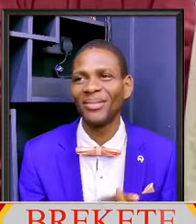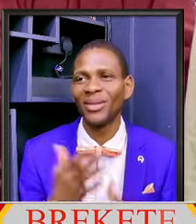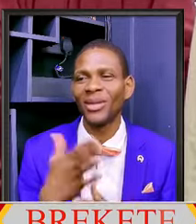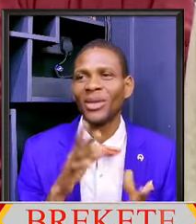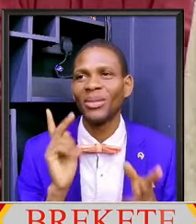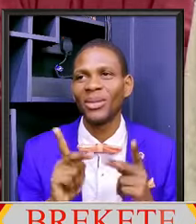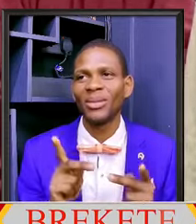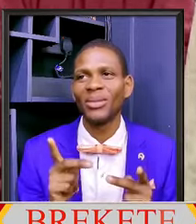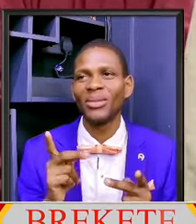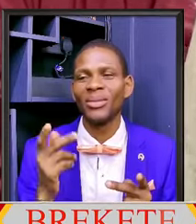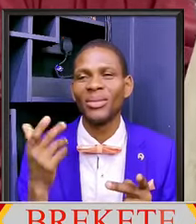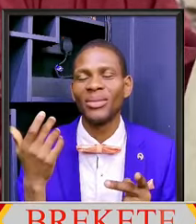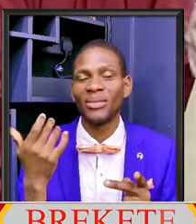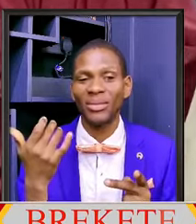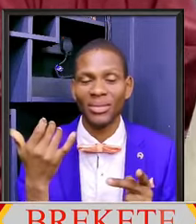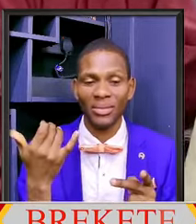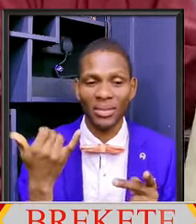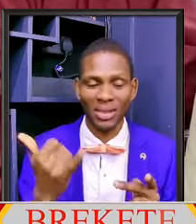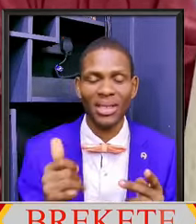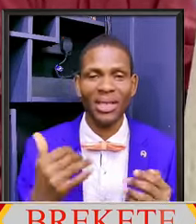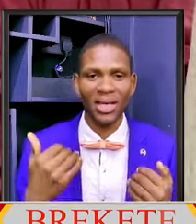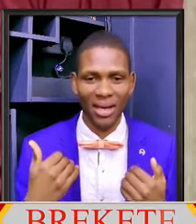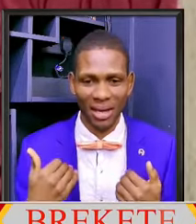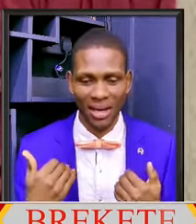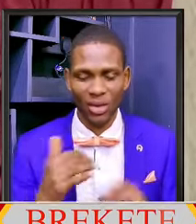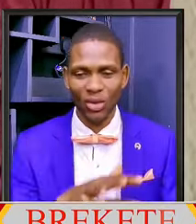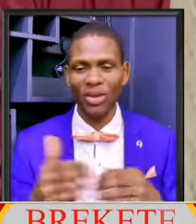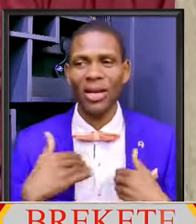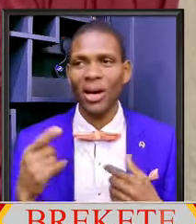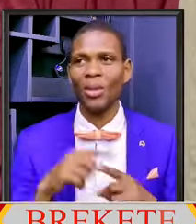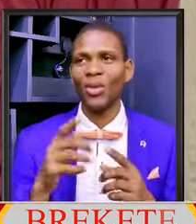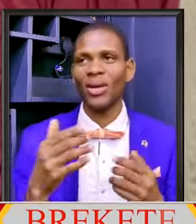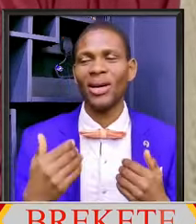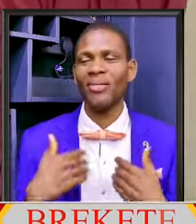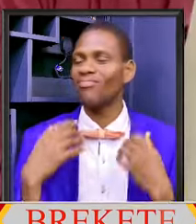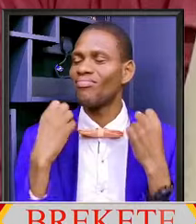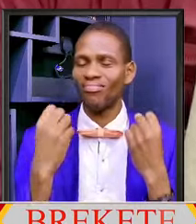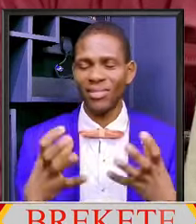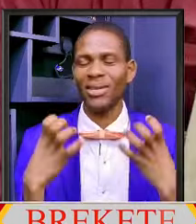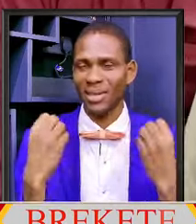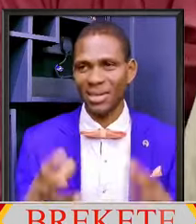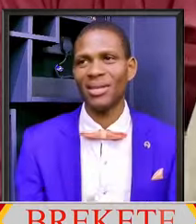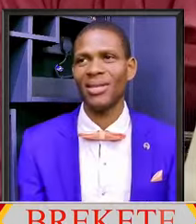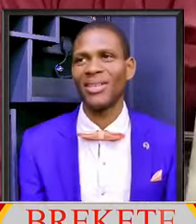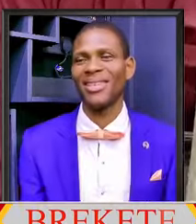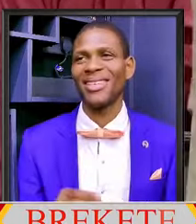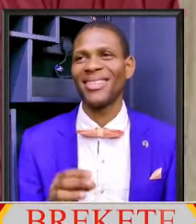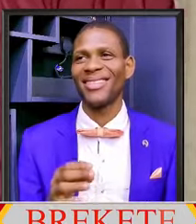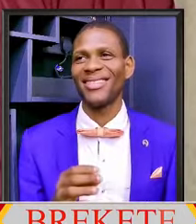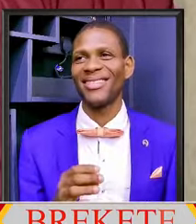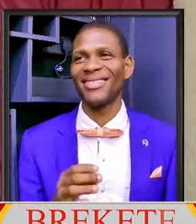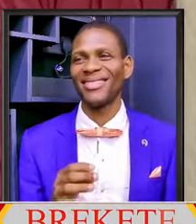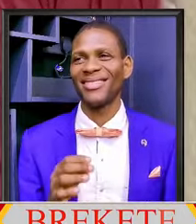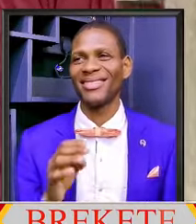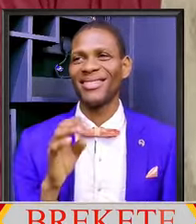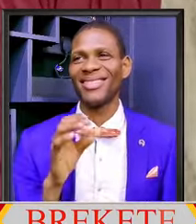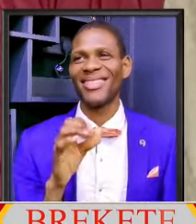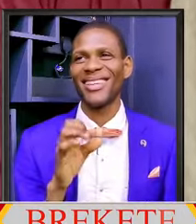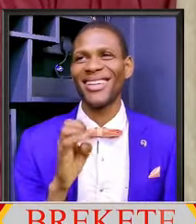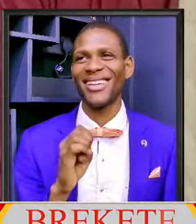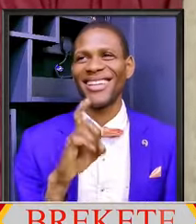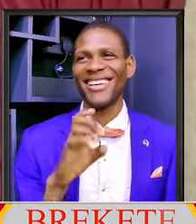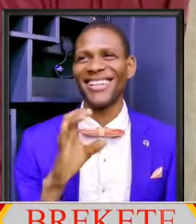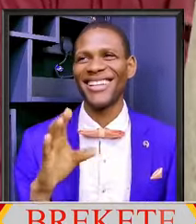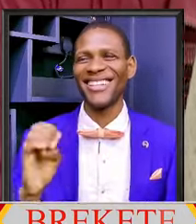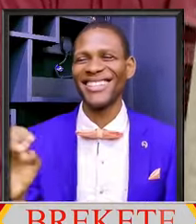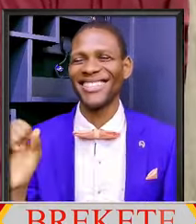Some people did, they no get, una get excess. Yes, sir. Hey. Excess. Excesses. That, she